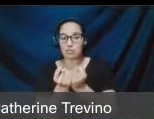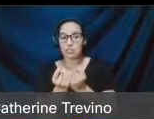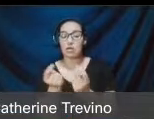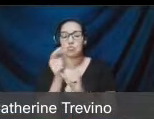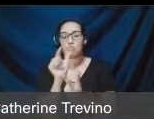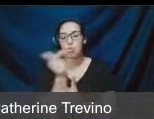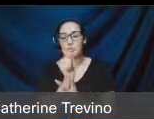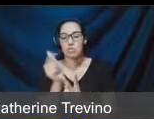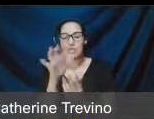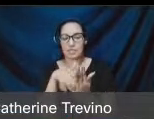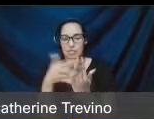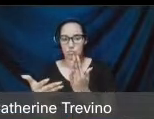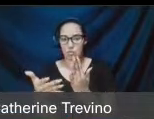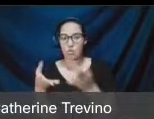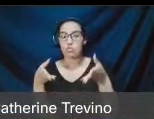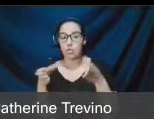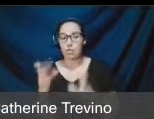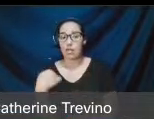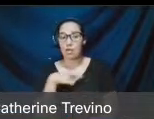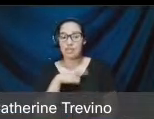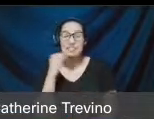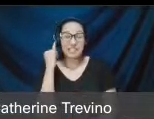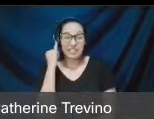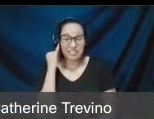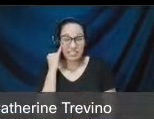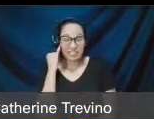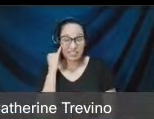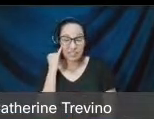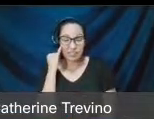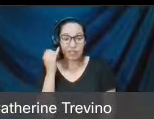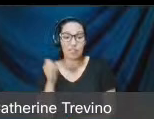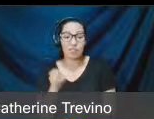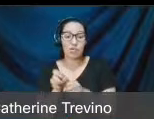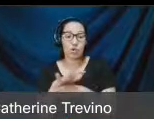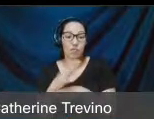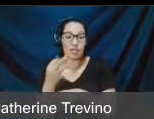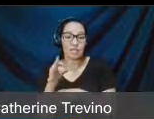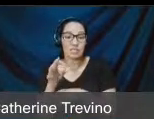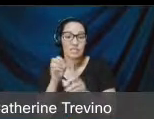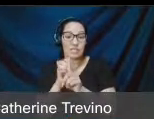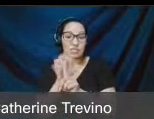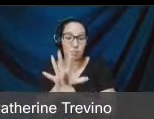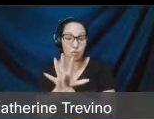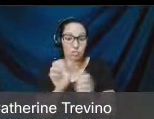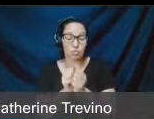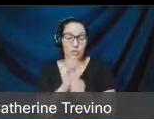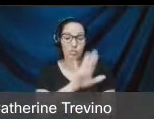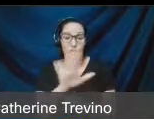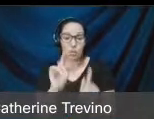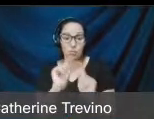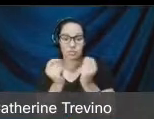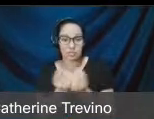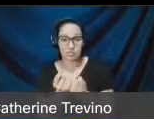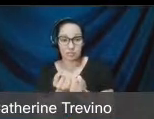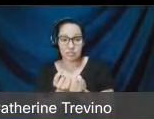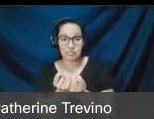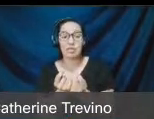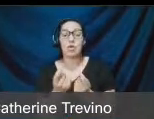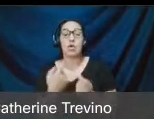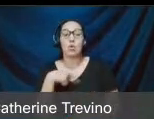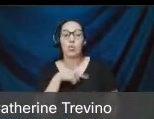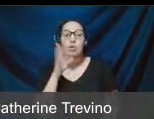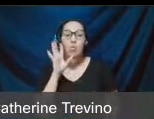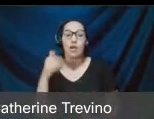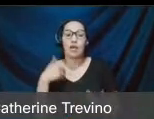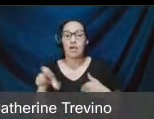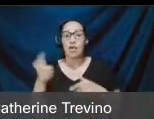us, in the event that there happens to be a COVID-19 exposure to those teams, that there will be another team that